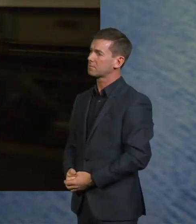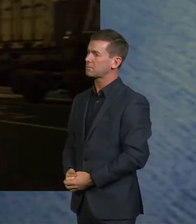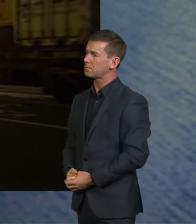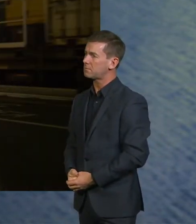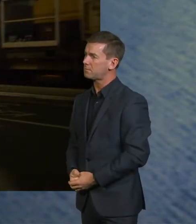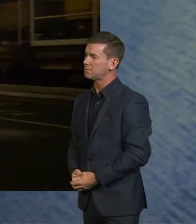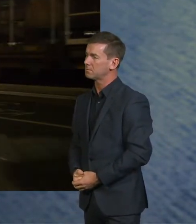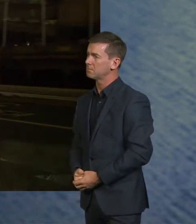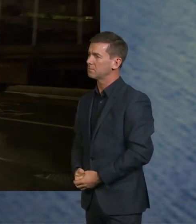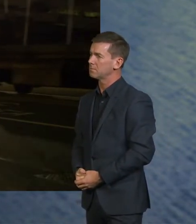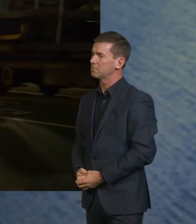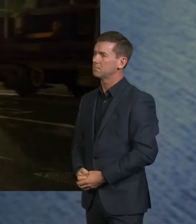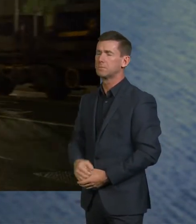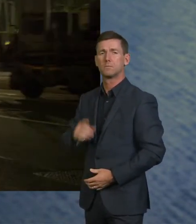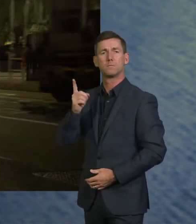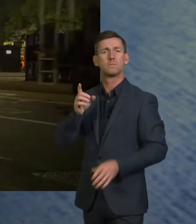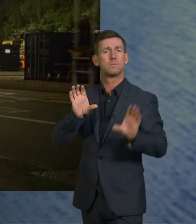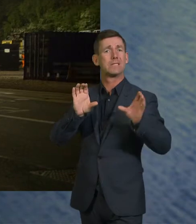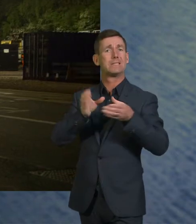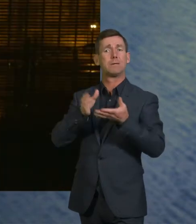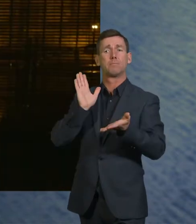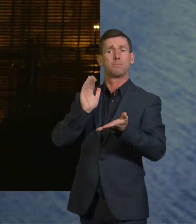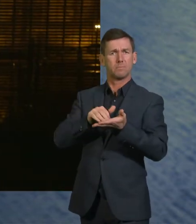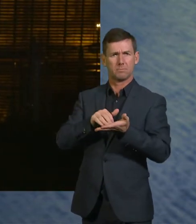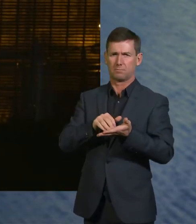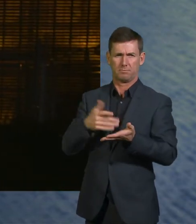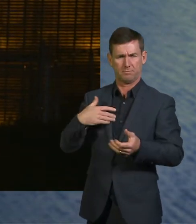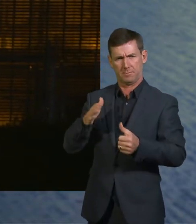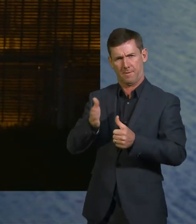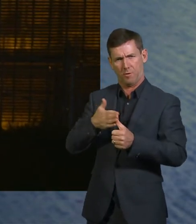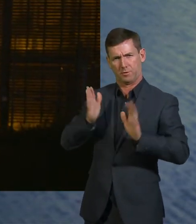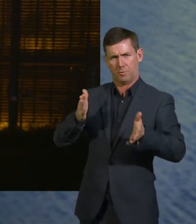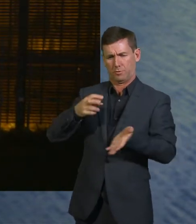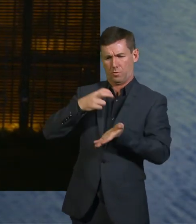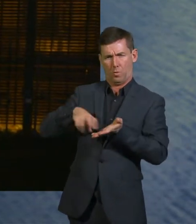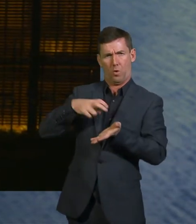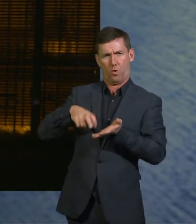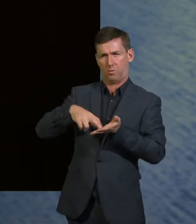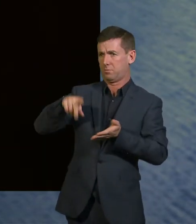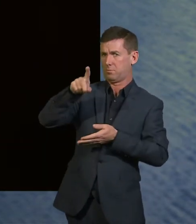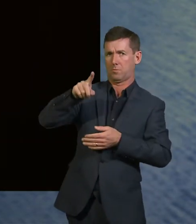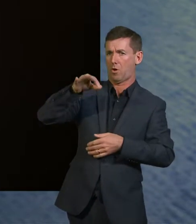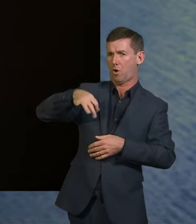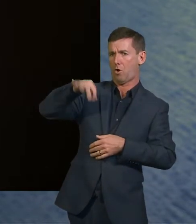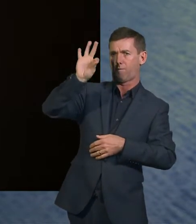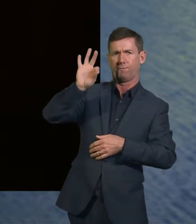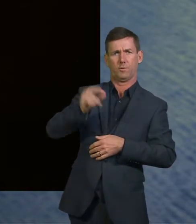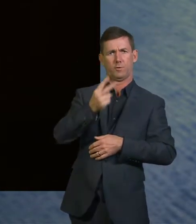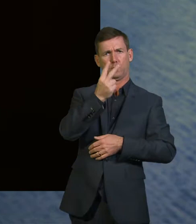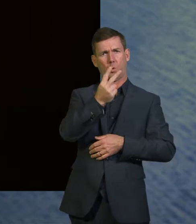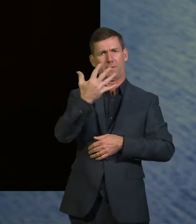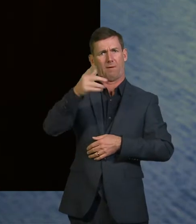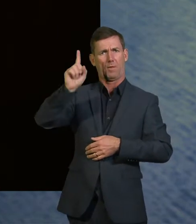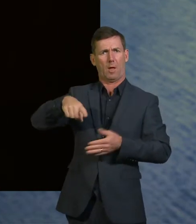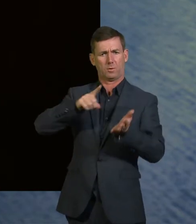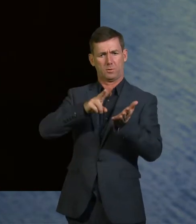But before the catenary team can follow them, they need to walk to the tunnel entrance and turn off the 25,000 volts in the cables they'll be